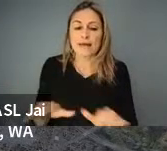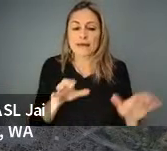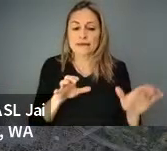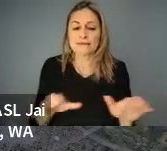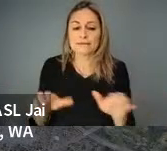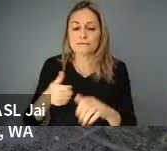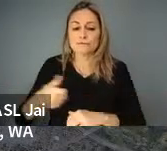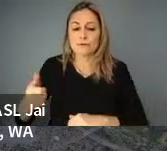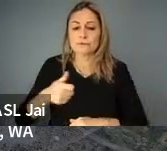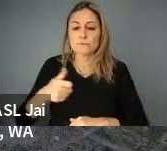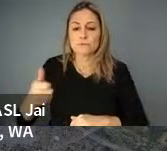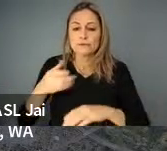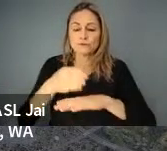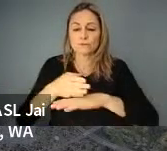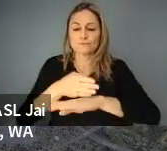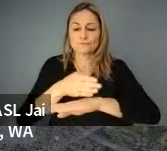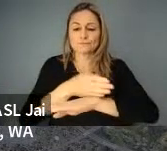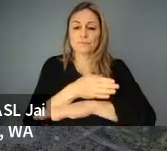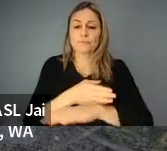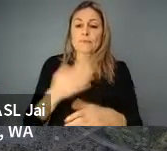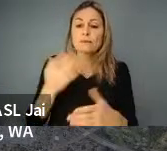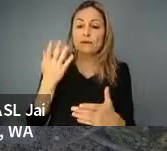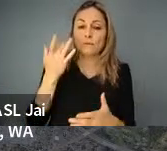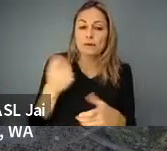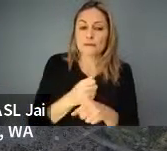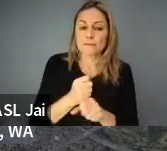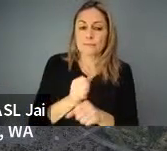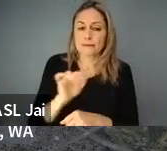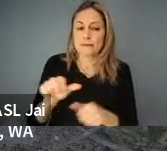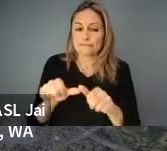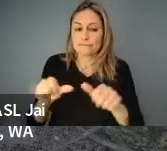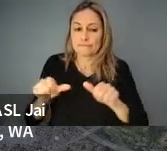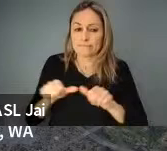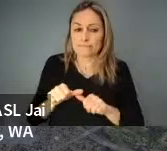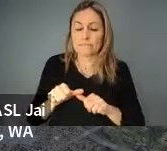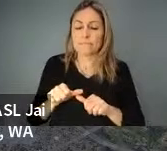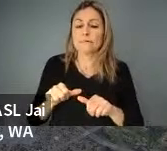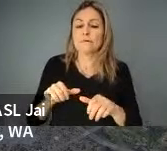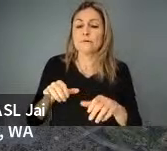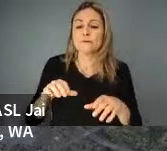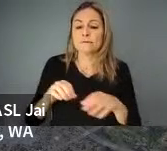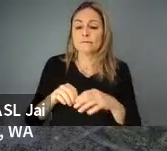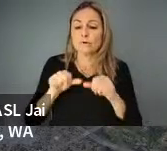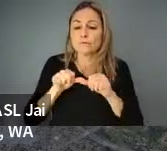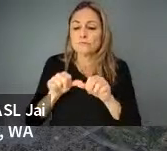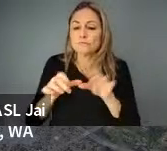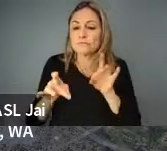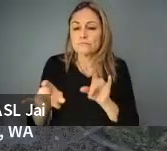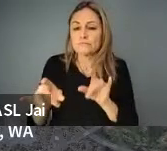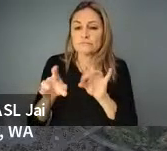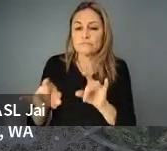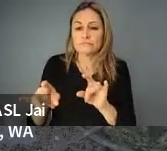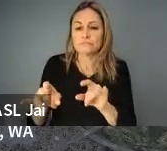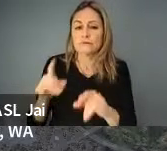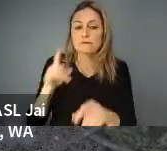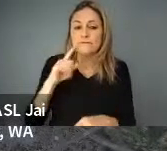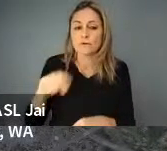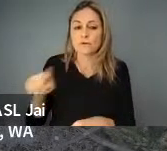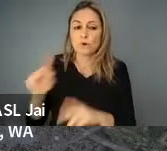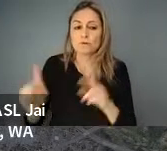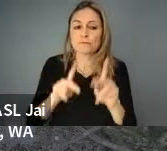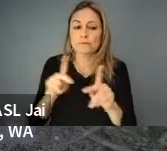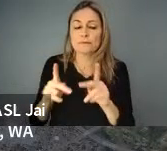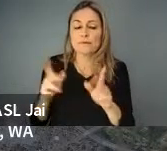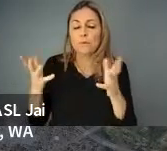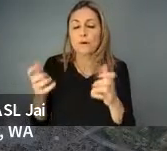transportation improvements to make the corridor more contiguous for those that decide to